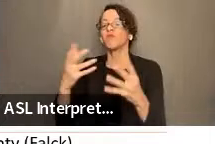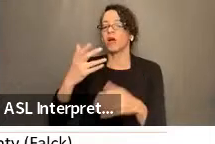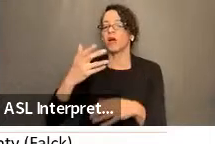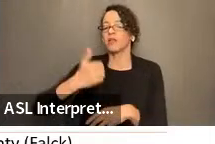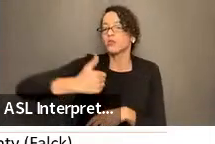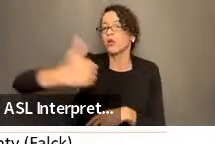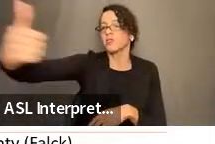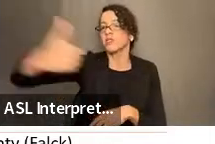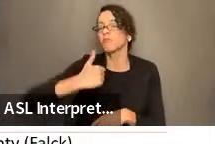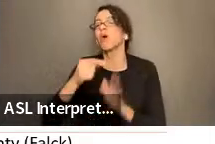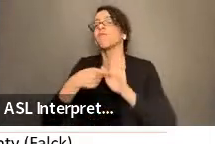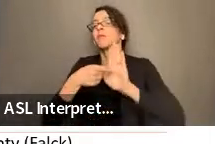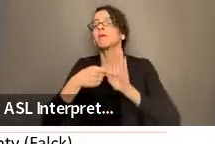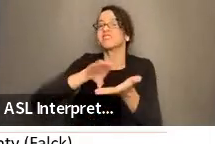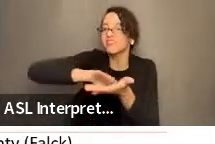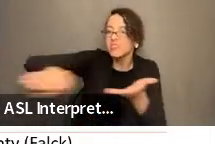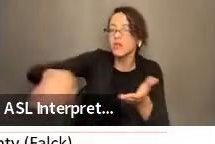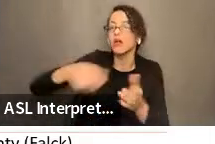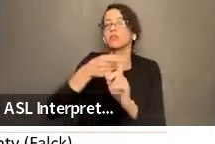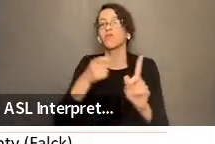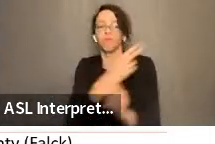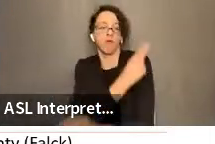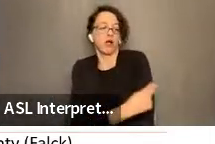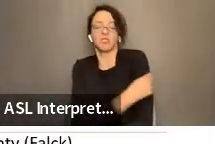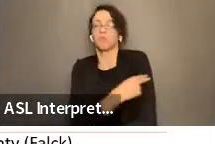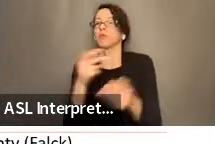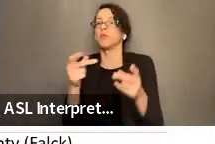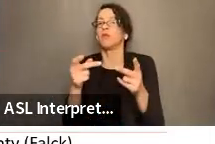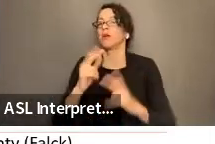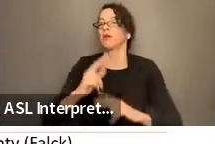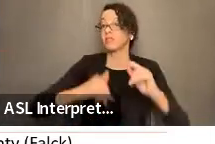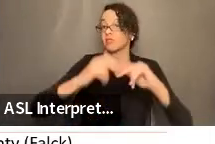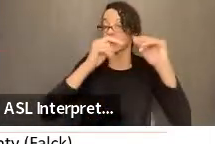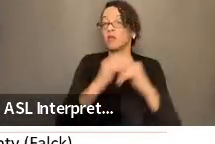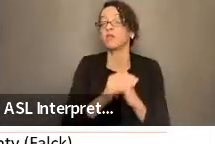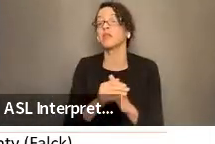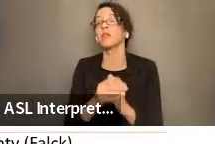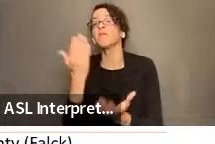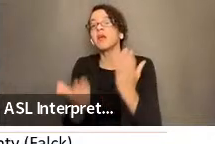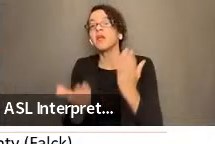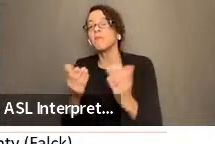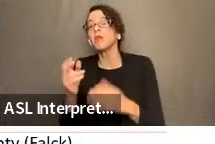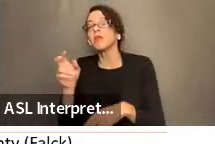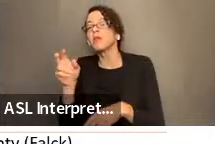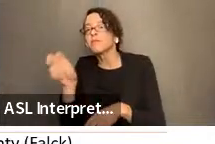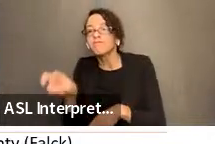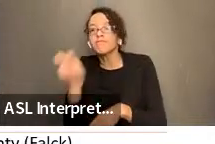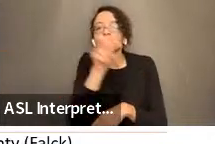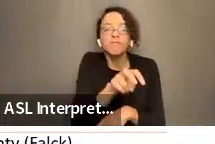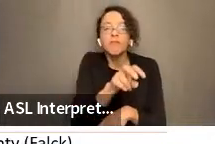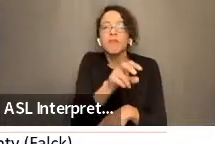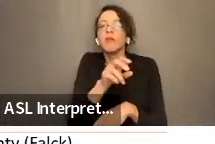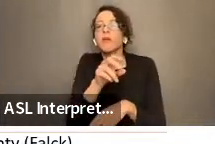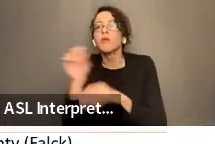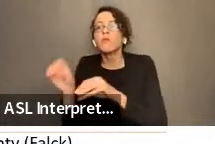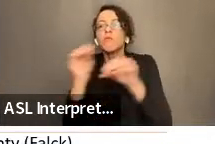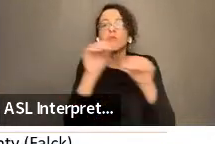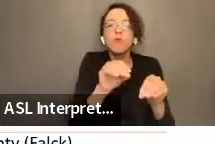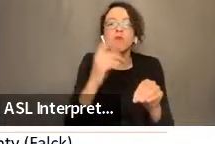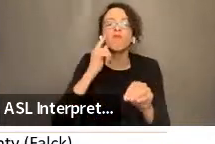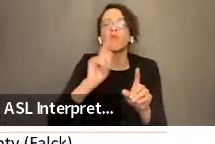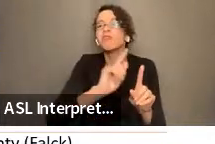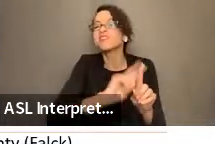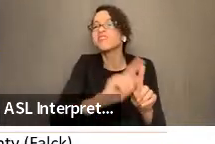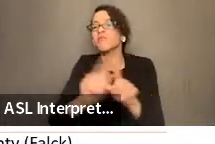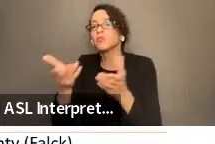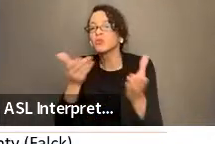facility, or different movements in between hospitals, maybe for specialty care. And so we have 14